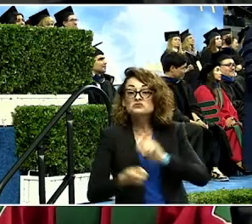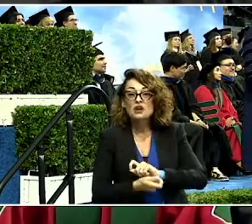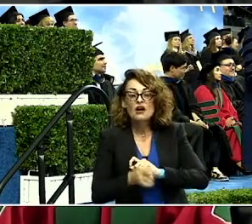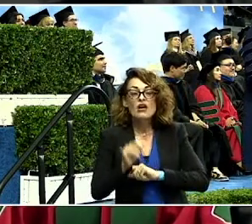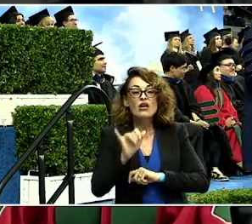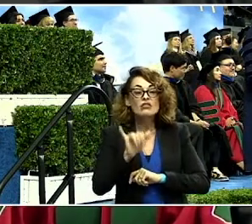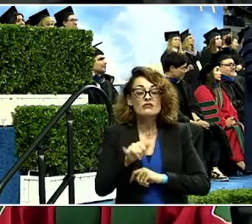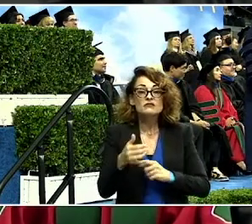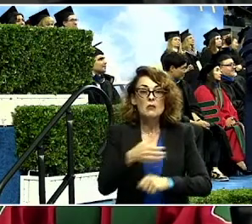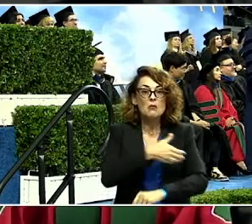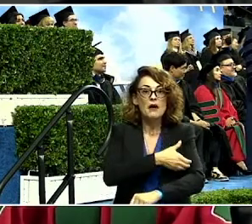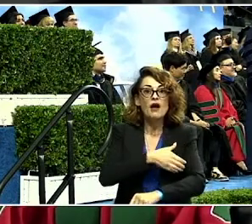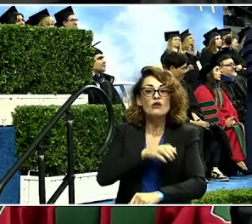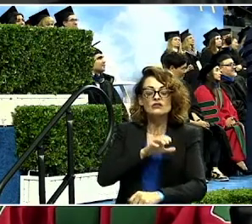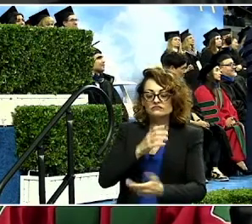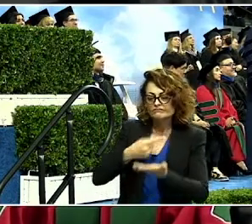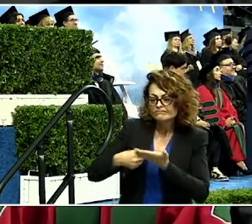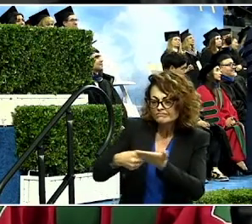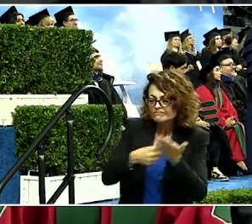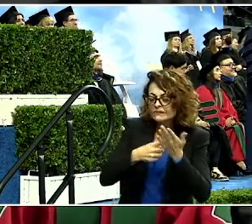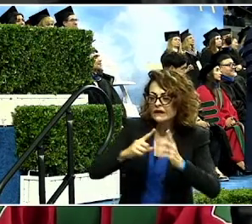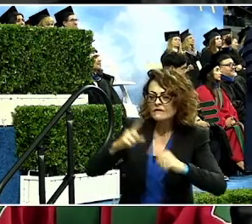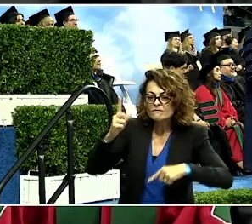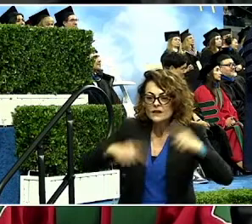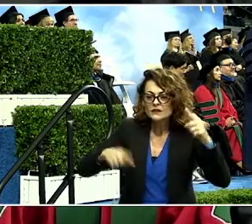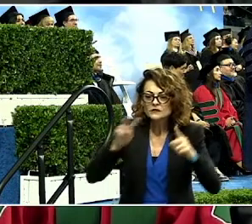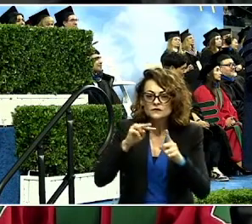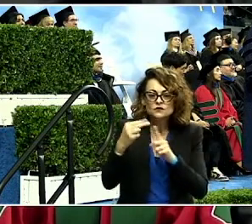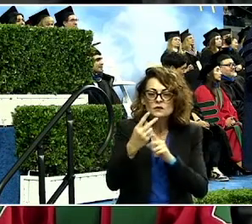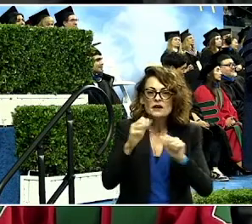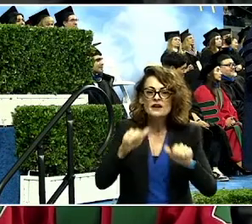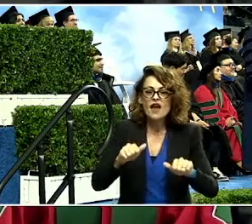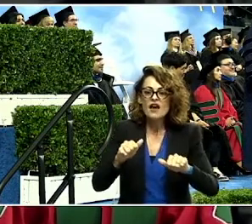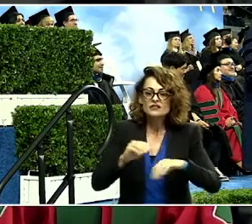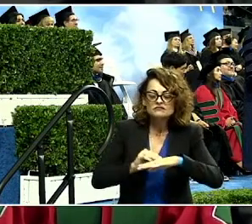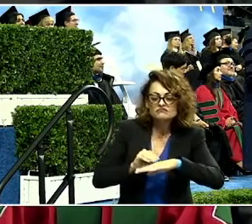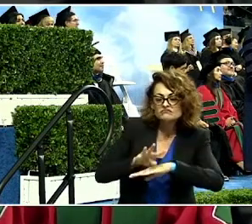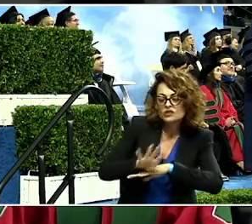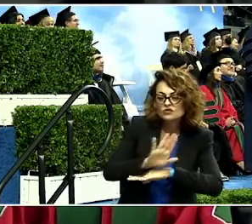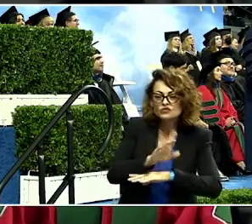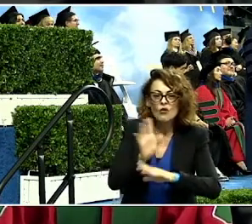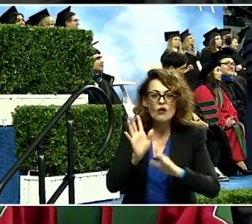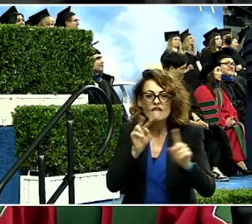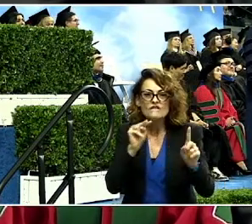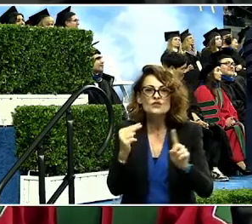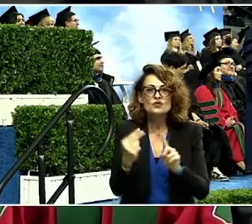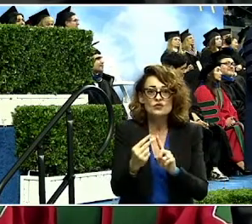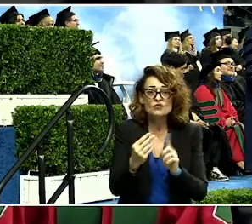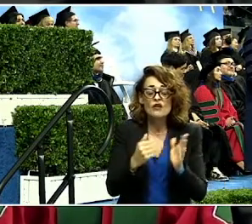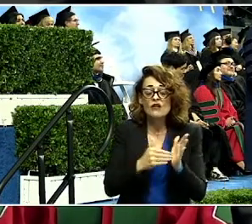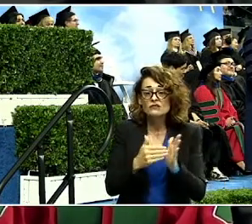views can really shape your viewpoint in important ways. But perhaps